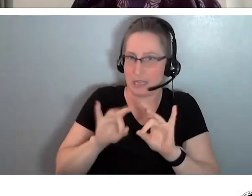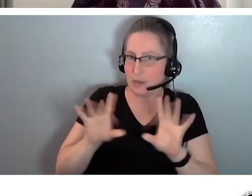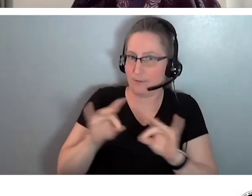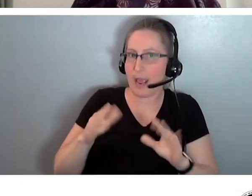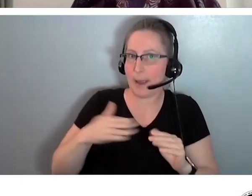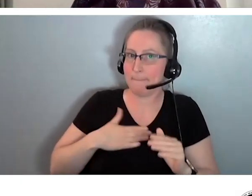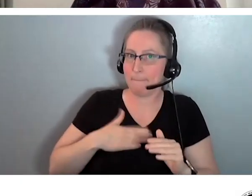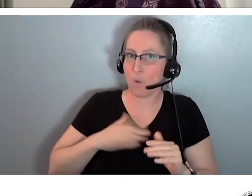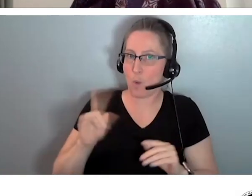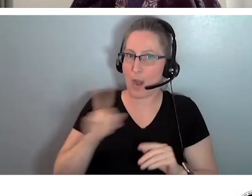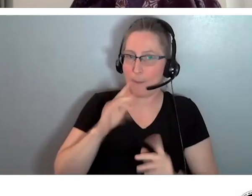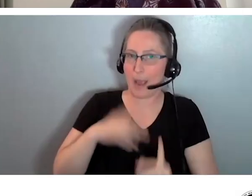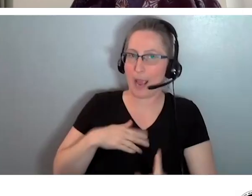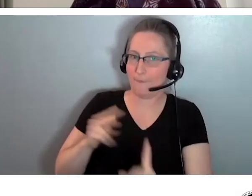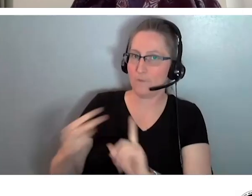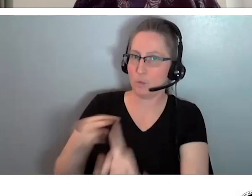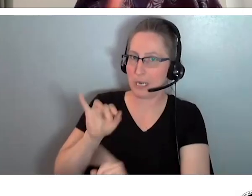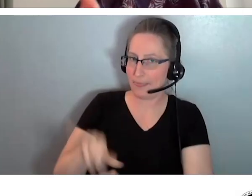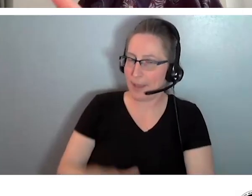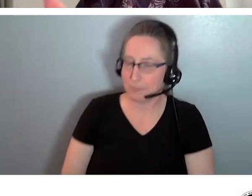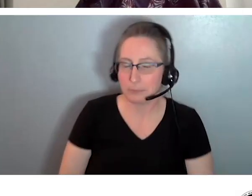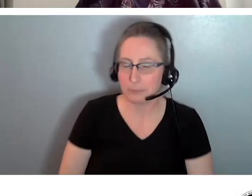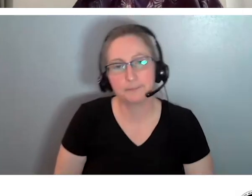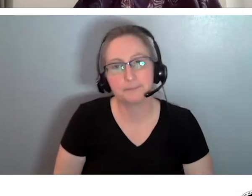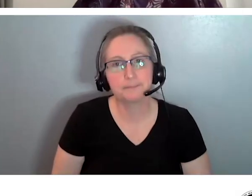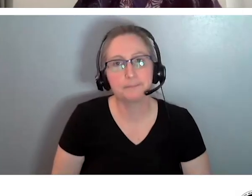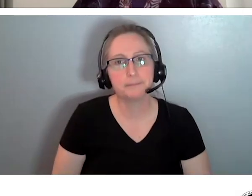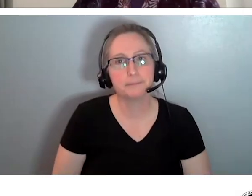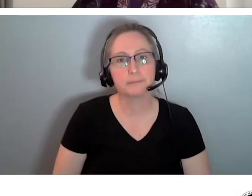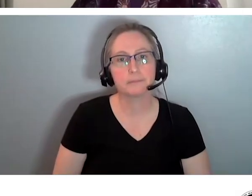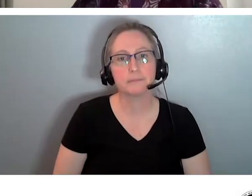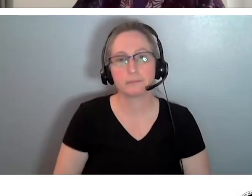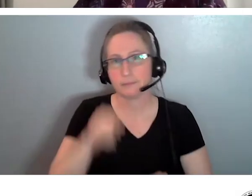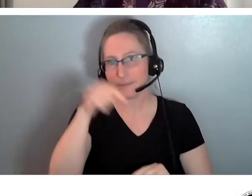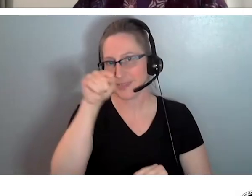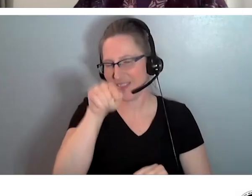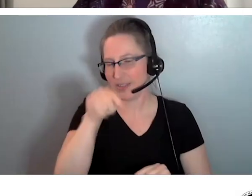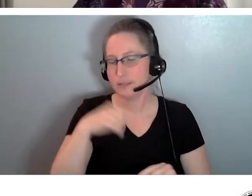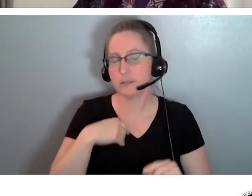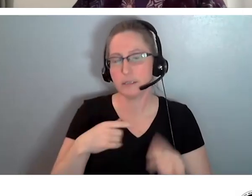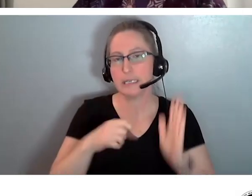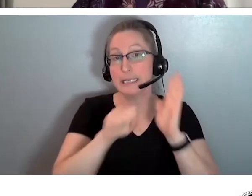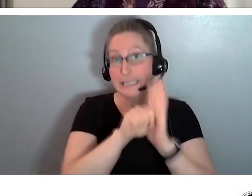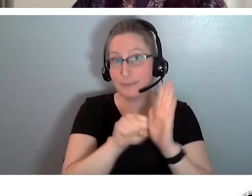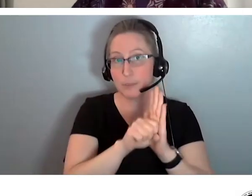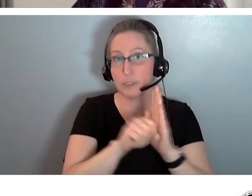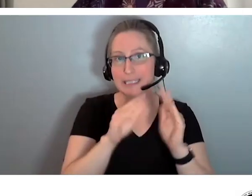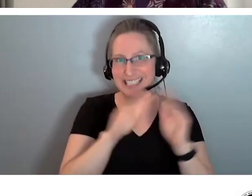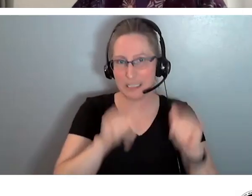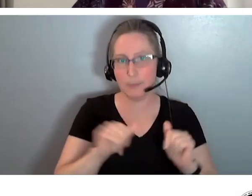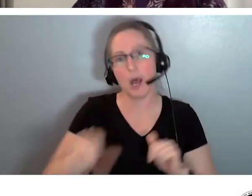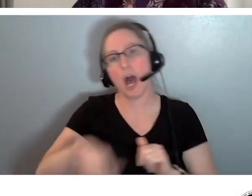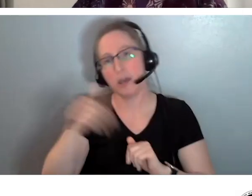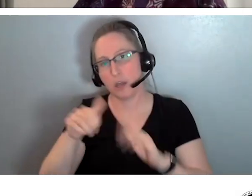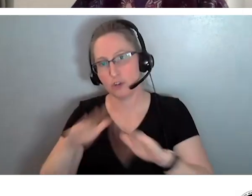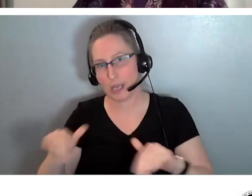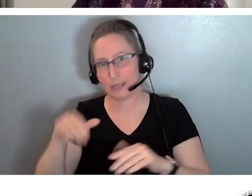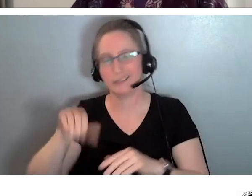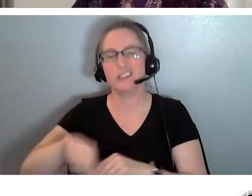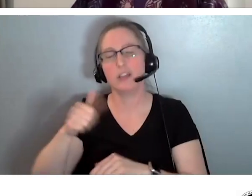clarify my stance on that. So this was a symbol system used by a child in another